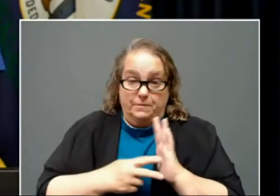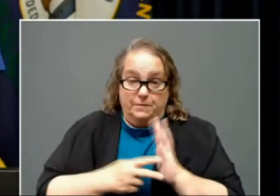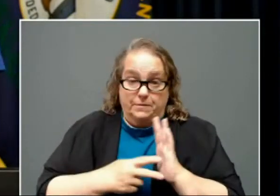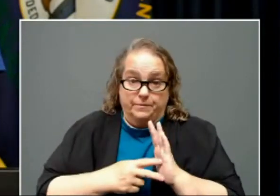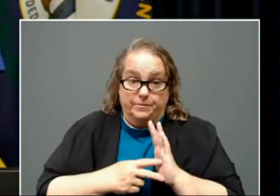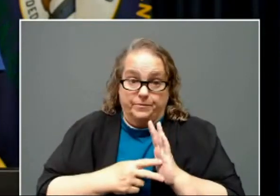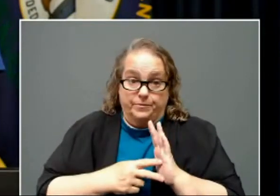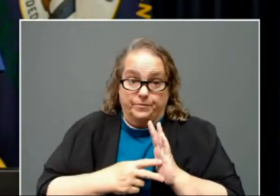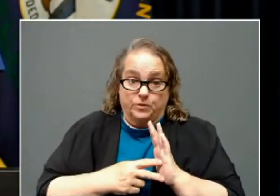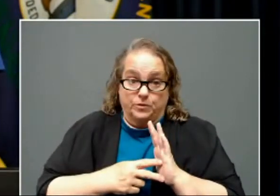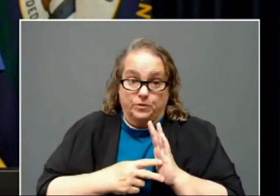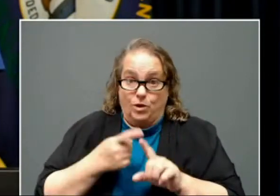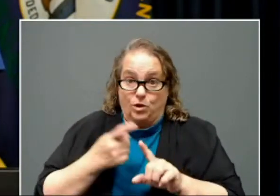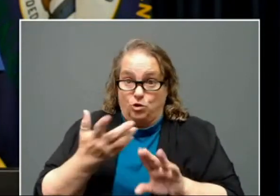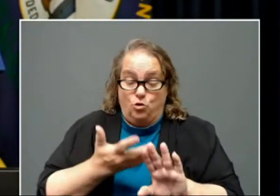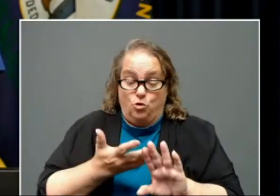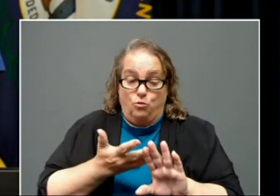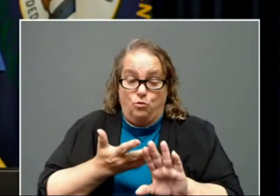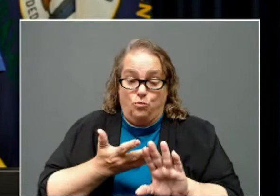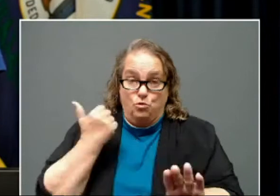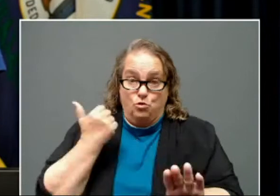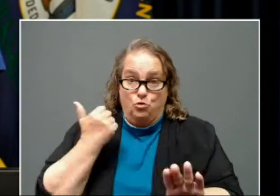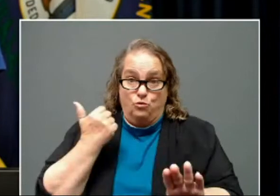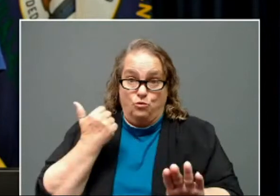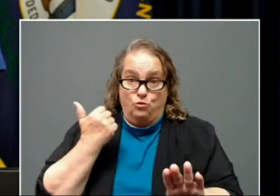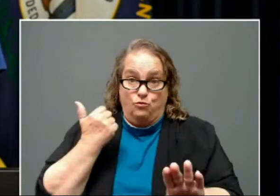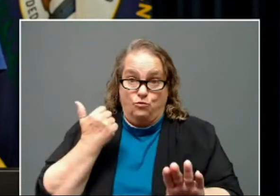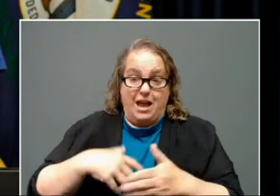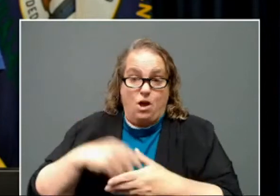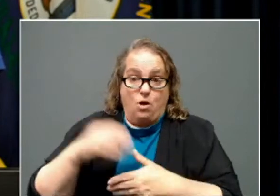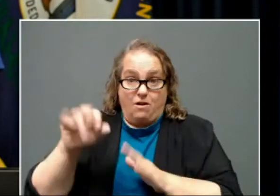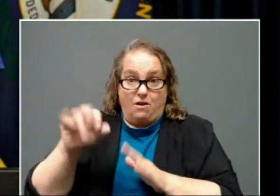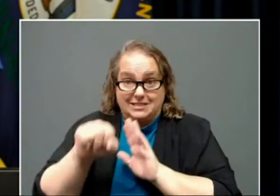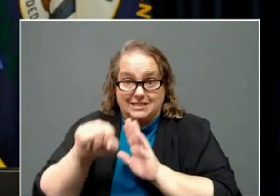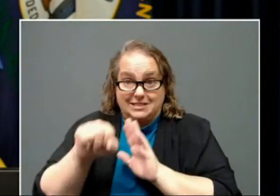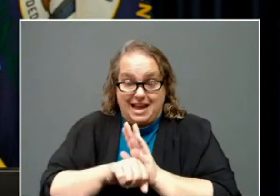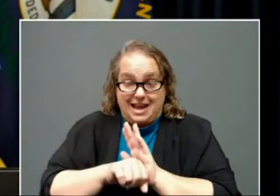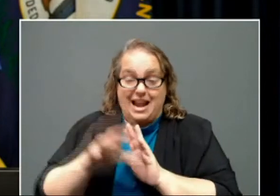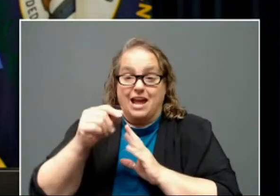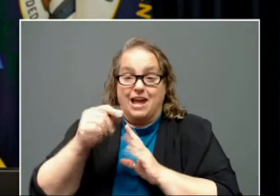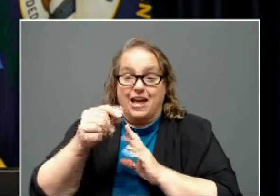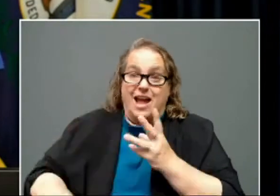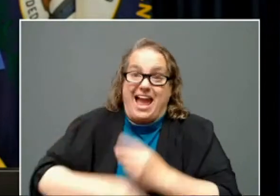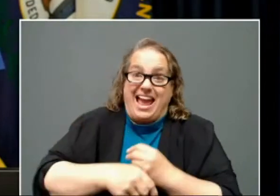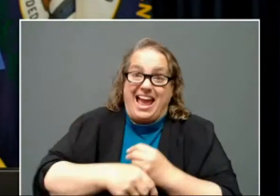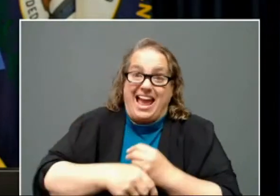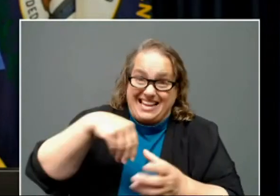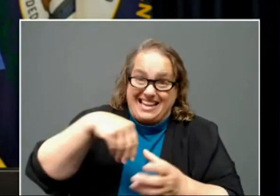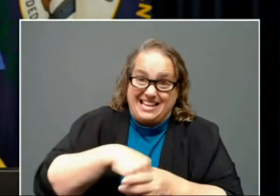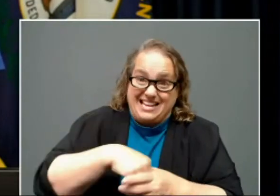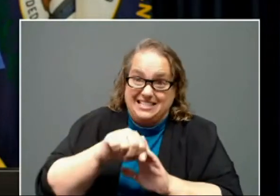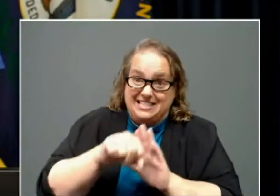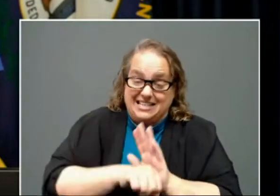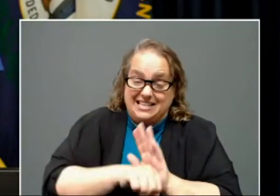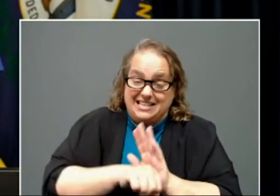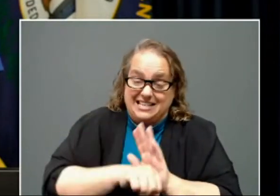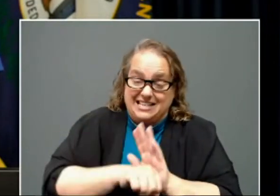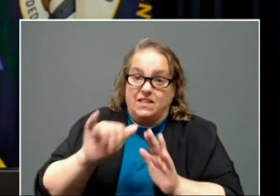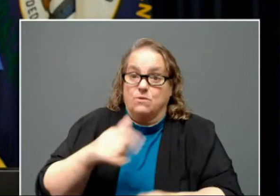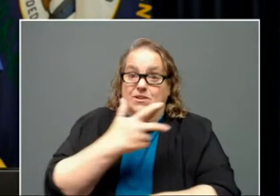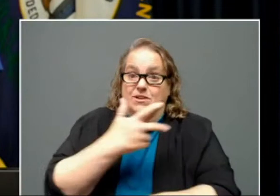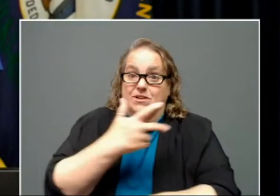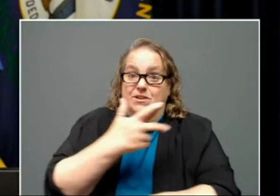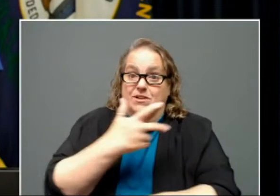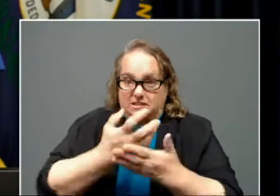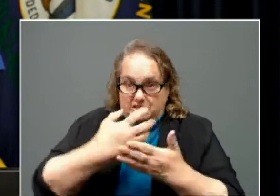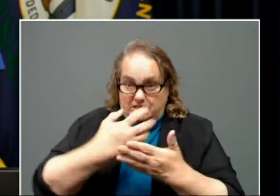you remove those Kentucky, the out-of-staters, and you add the in-staters that were vaccinated somewhere else, we have an